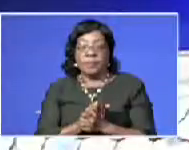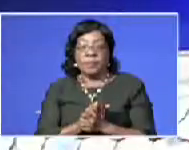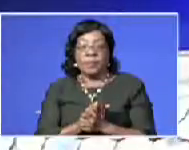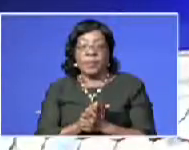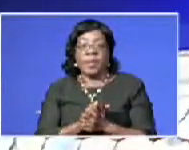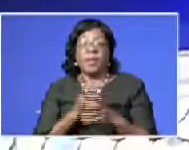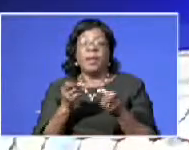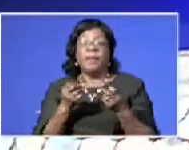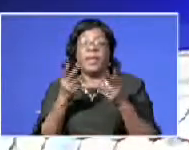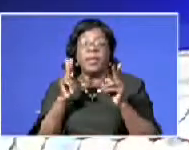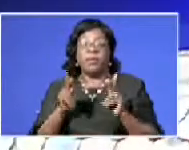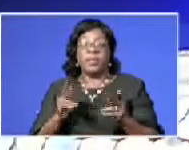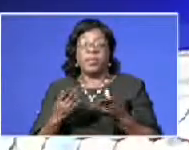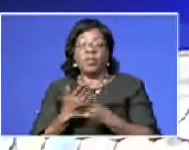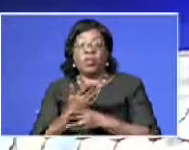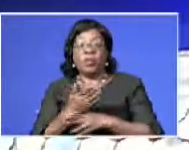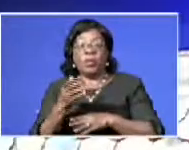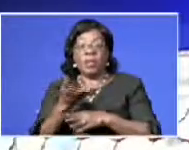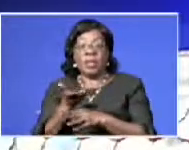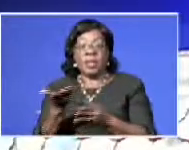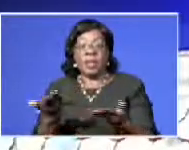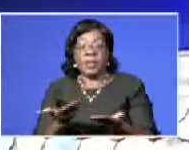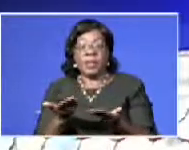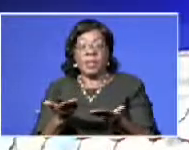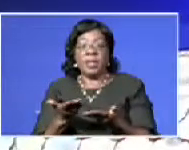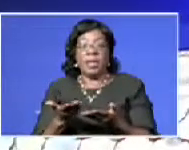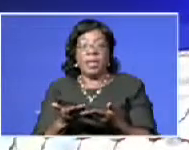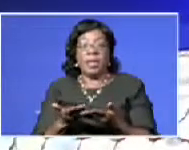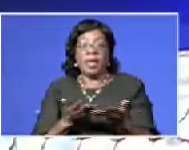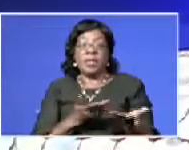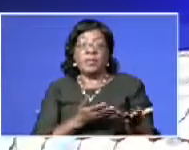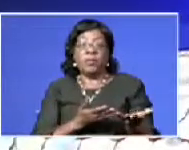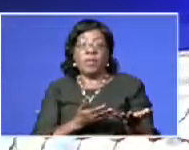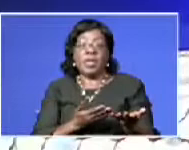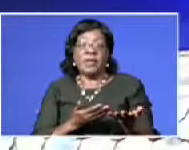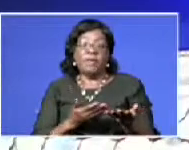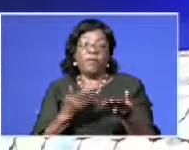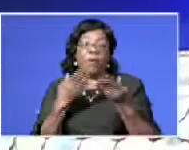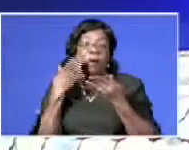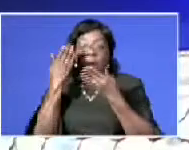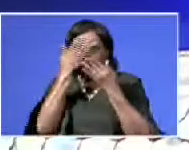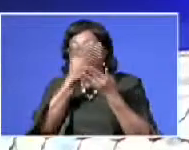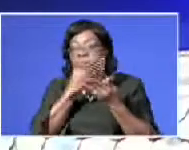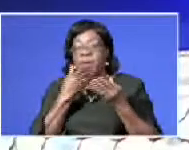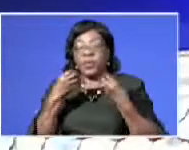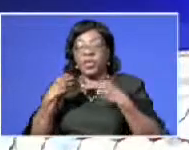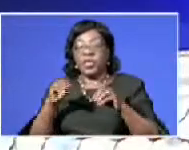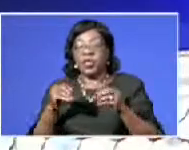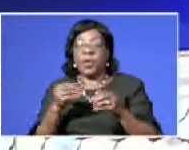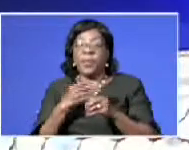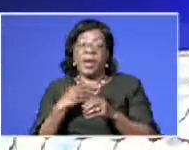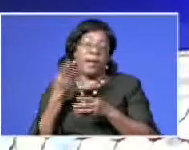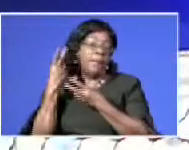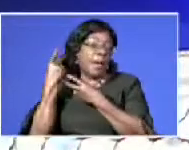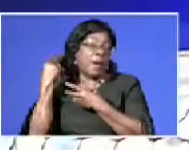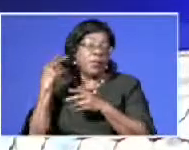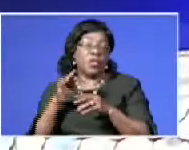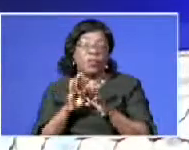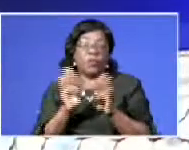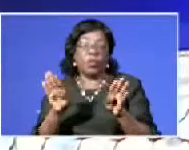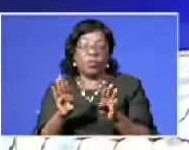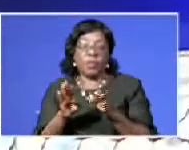Many residents throughout the capital have been eagerly awaiting the reopening of barbershops and beauty salons come next week. Well, a